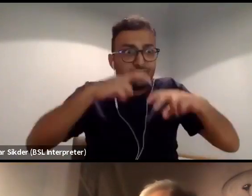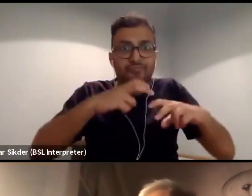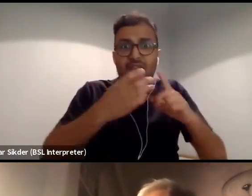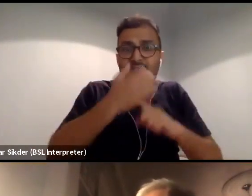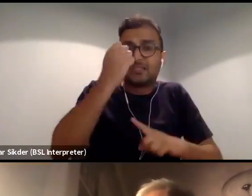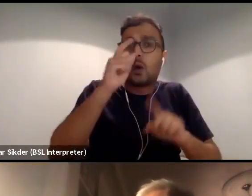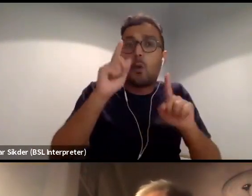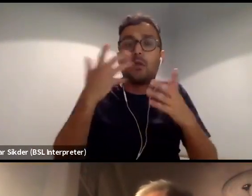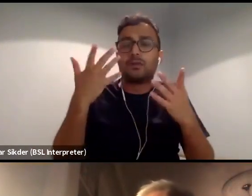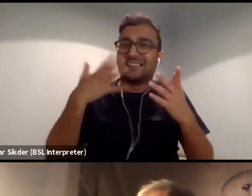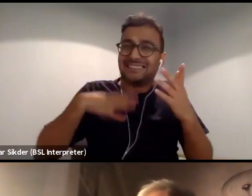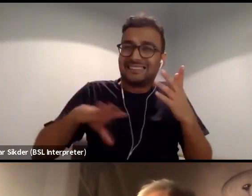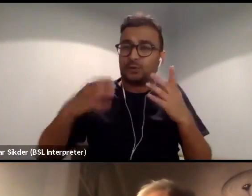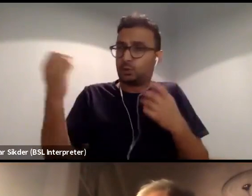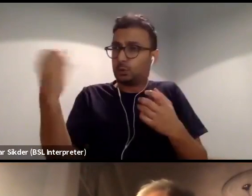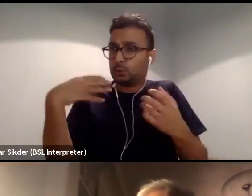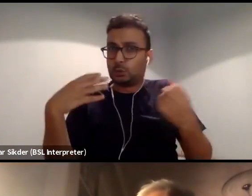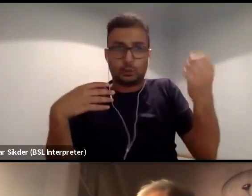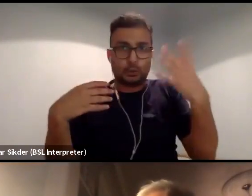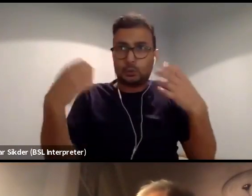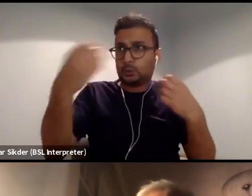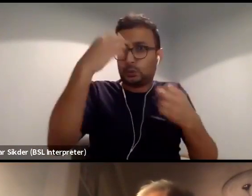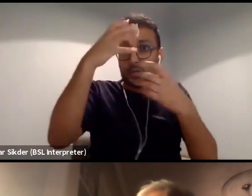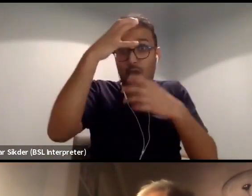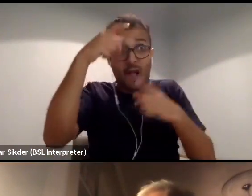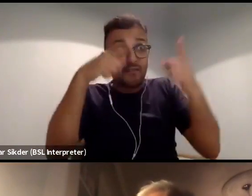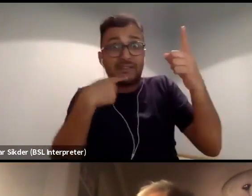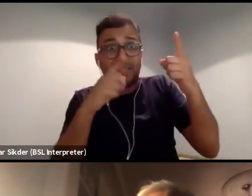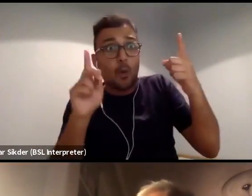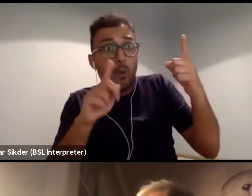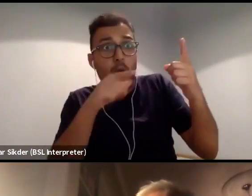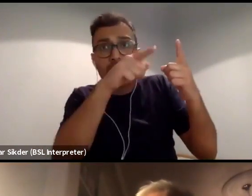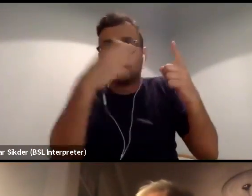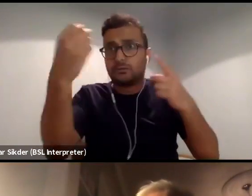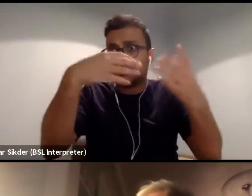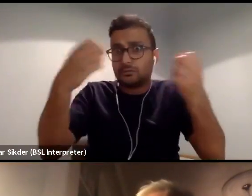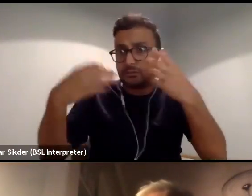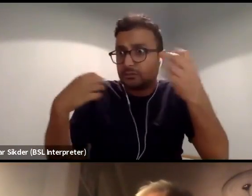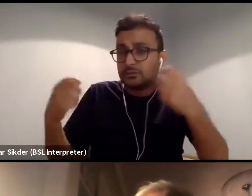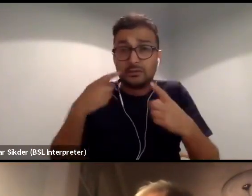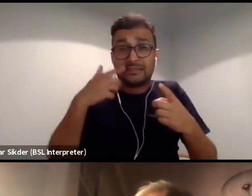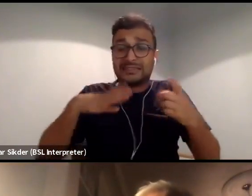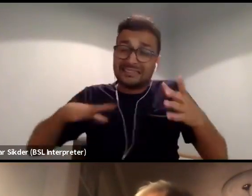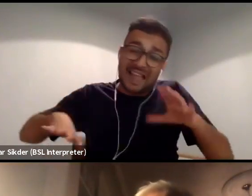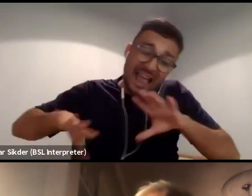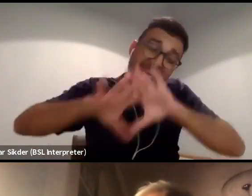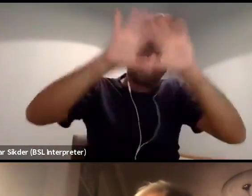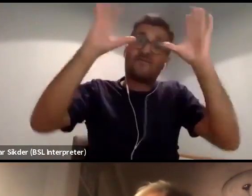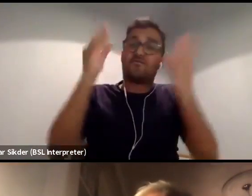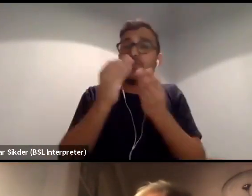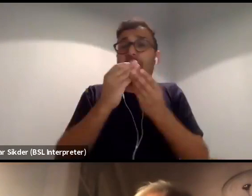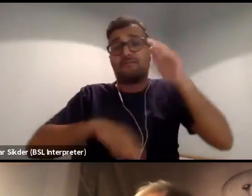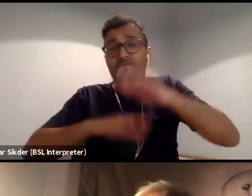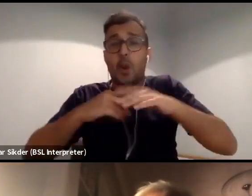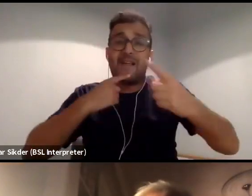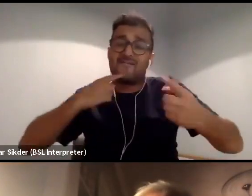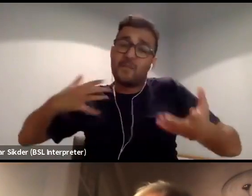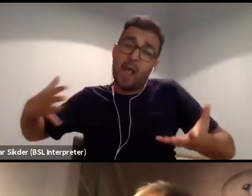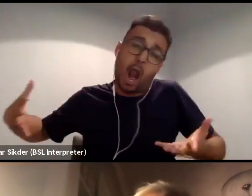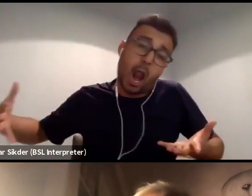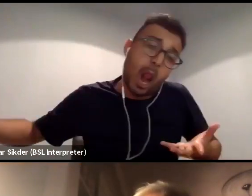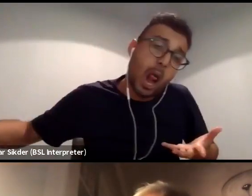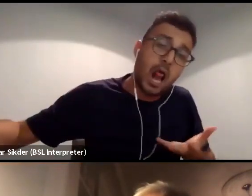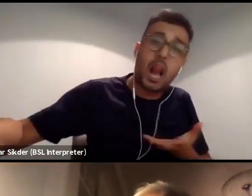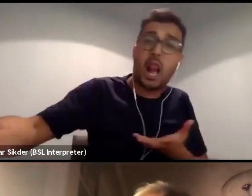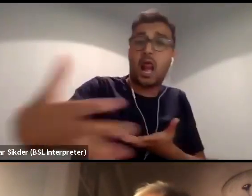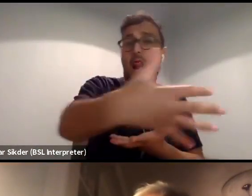that picture to work out what we think is happening. But following a terrorist incident in the UK, perhaps more than any